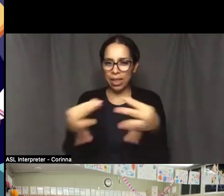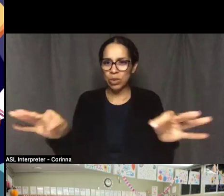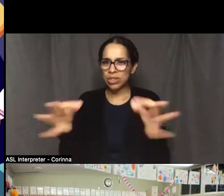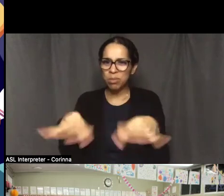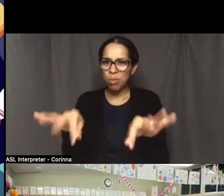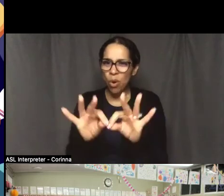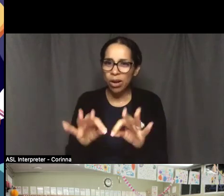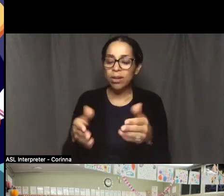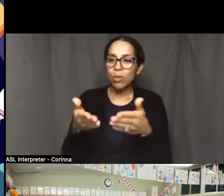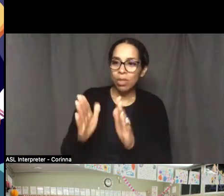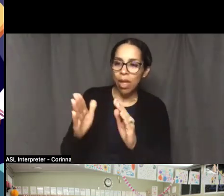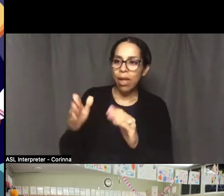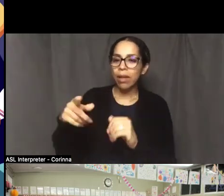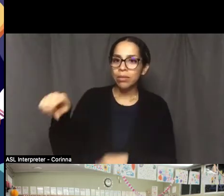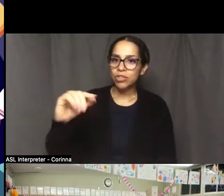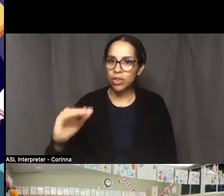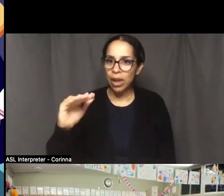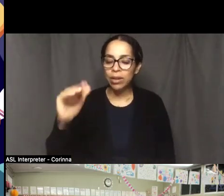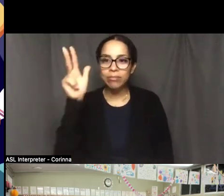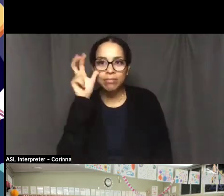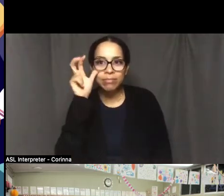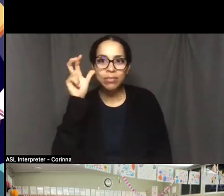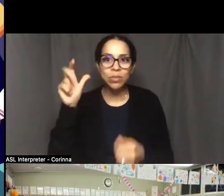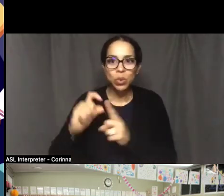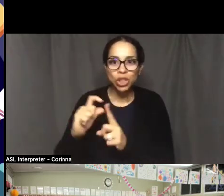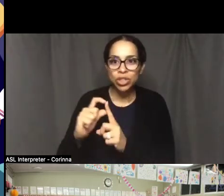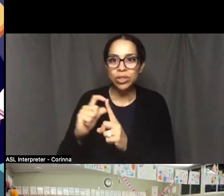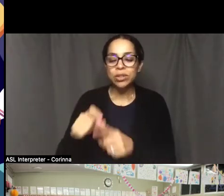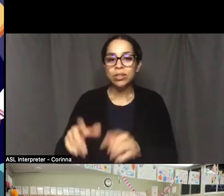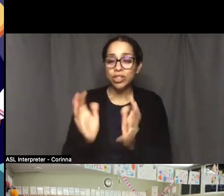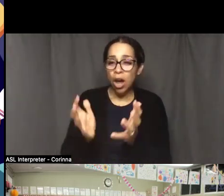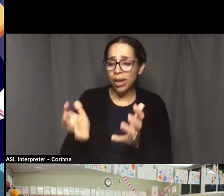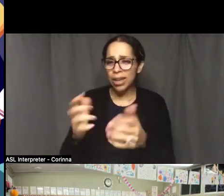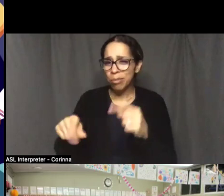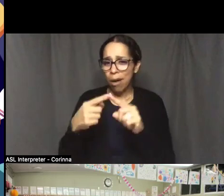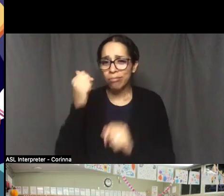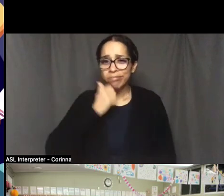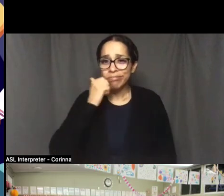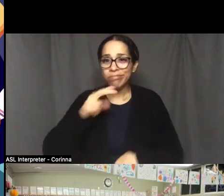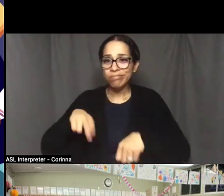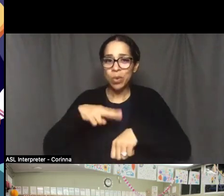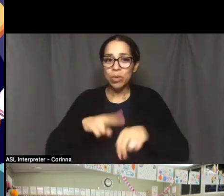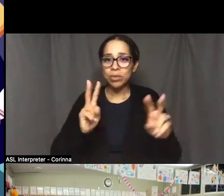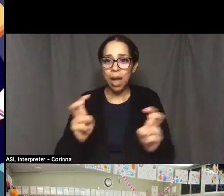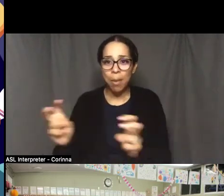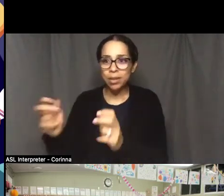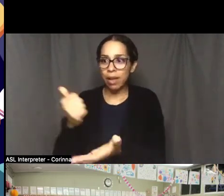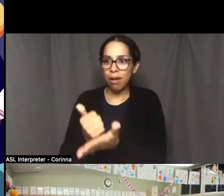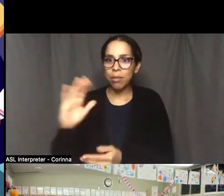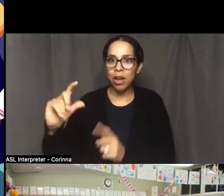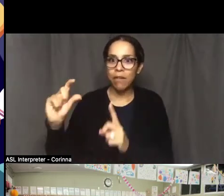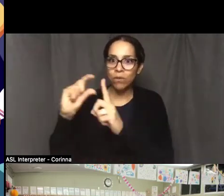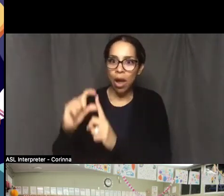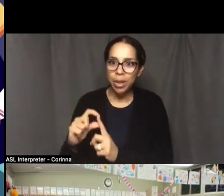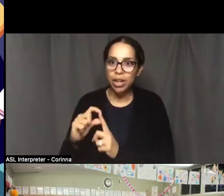hear words, talking with them about day-to-day things, increasing their oral vocabulary by just talking with you and pointing